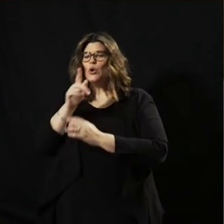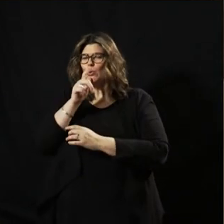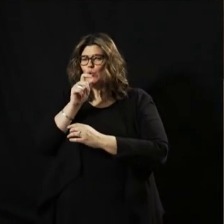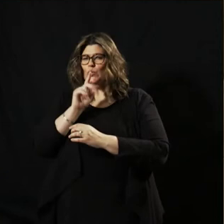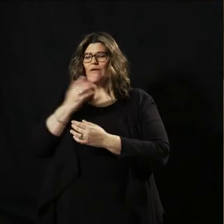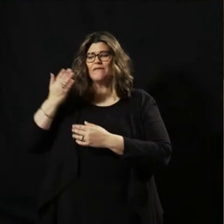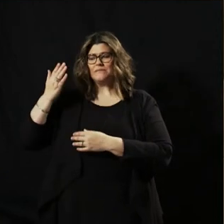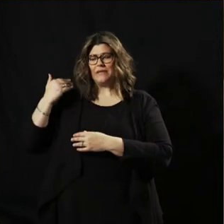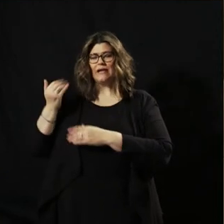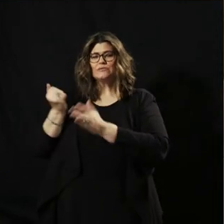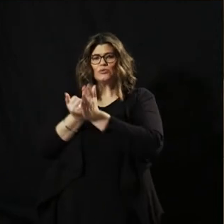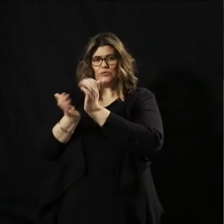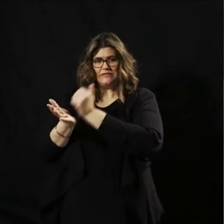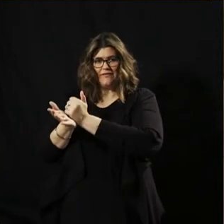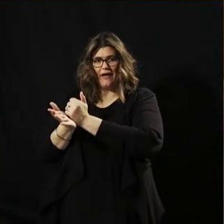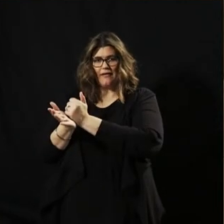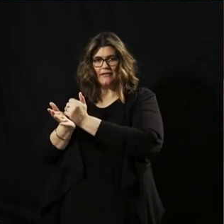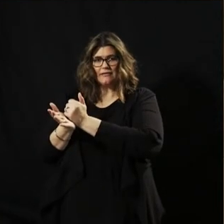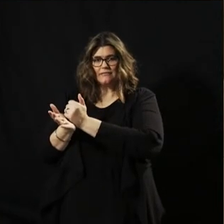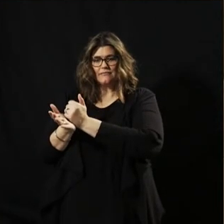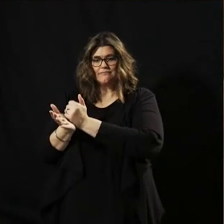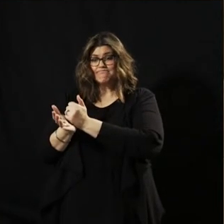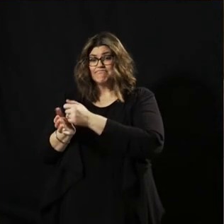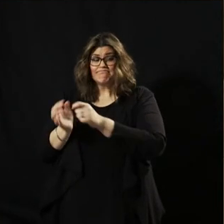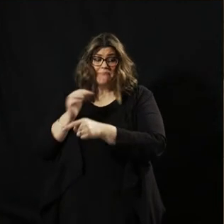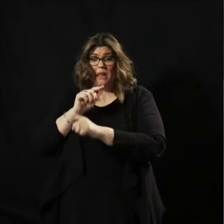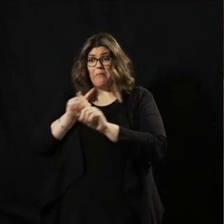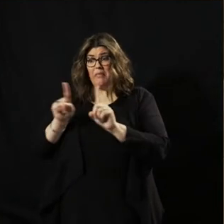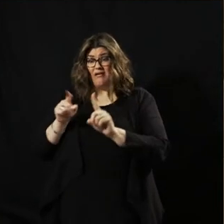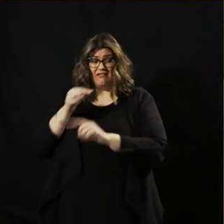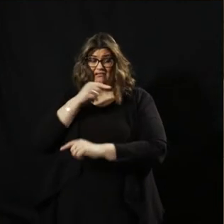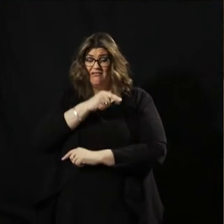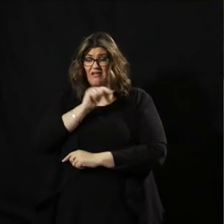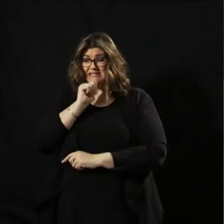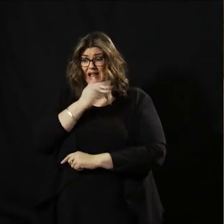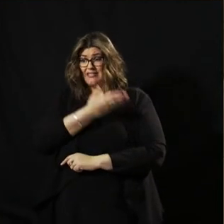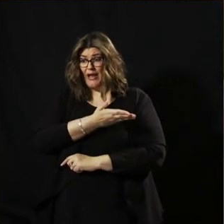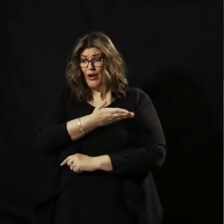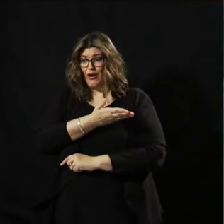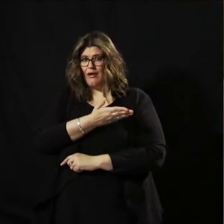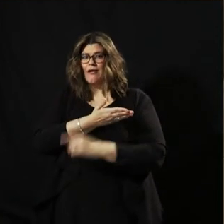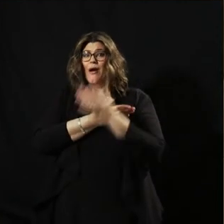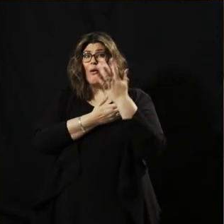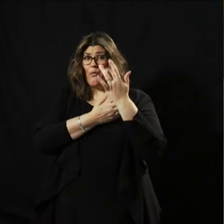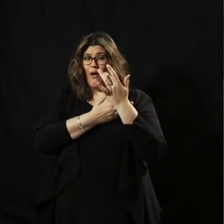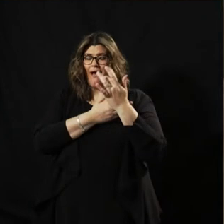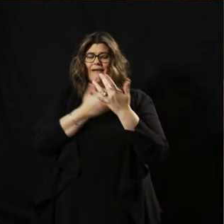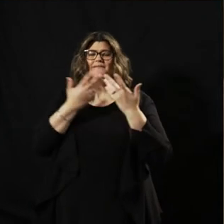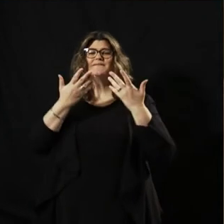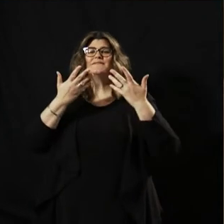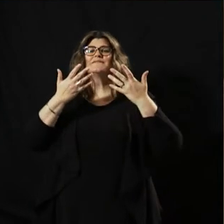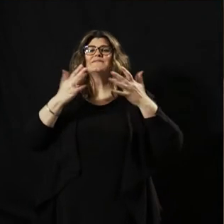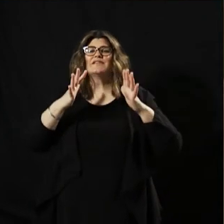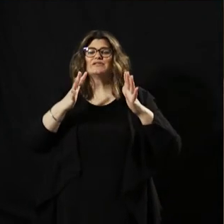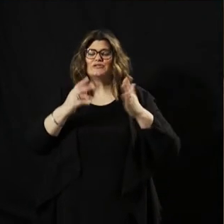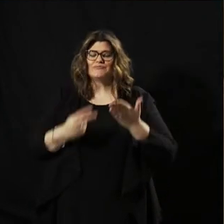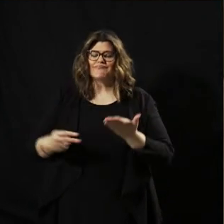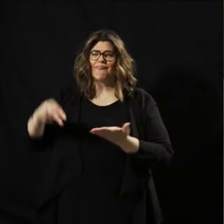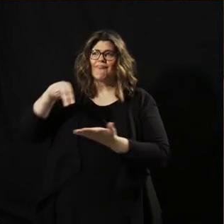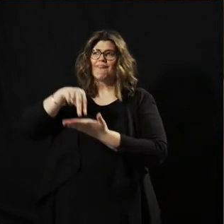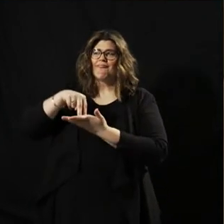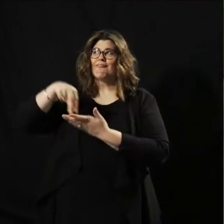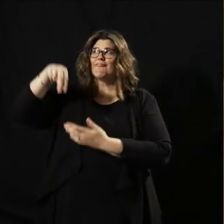crucified. He is not here, for he has been raised just as